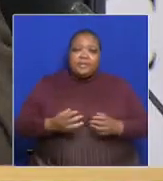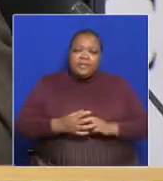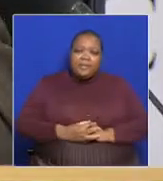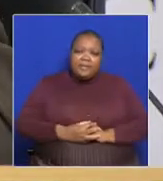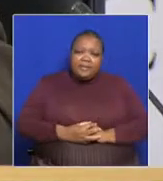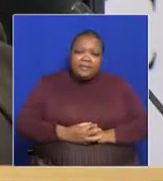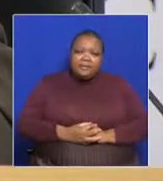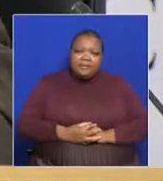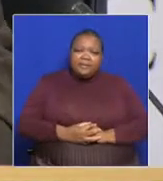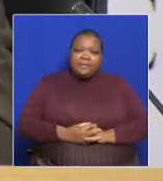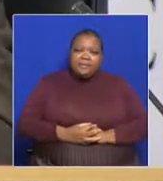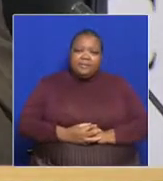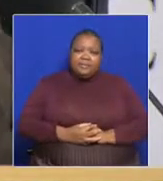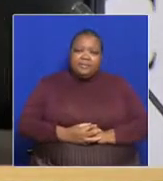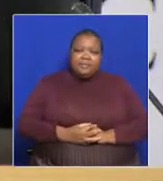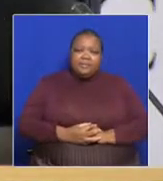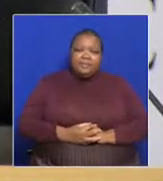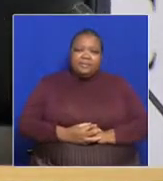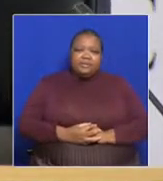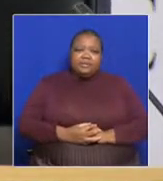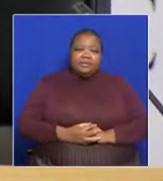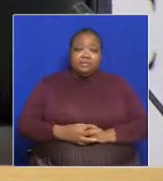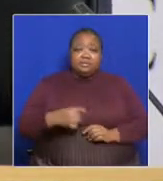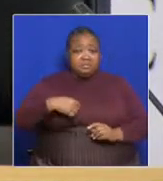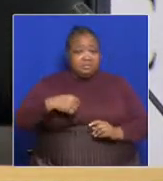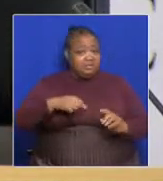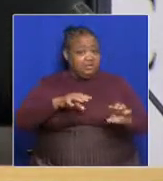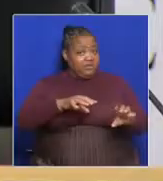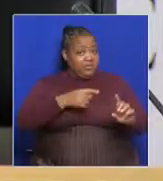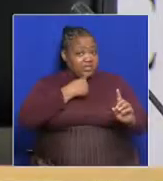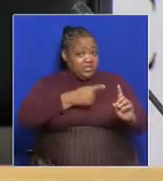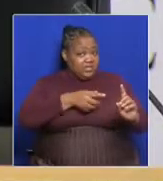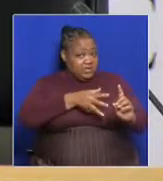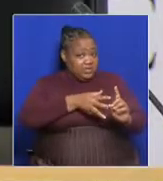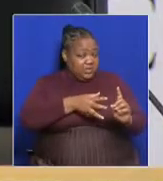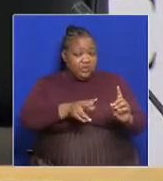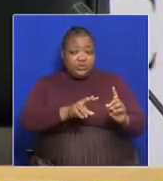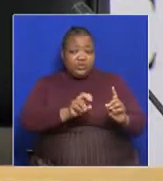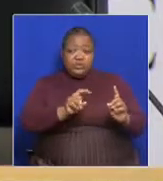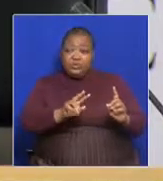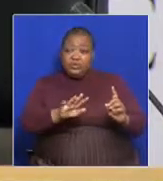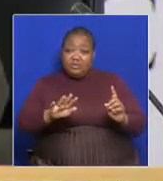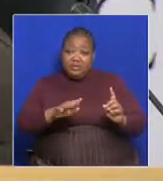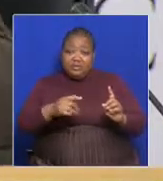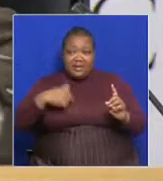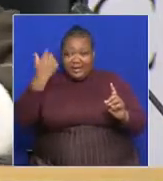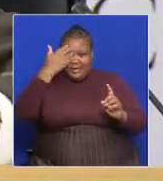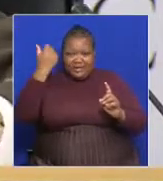Don't suggest that I made him say that. That is from 325. I didn't even know this matter will come up.